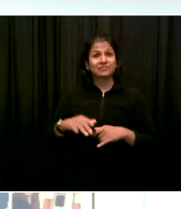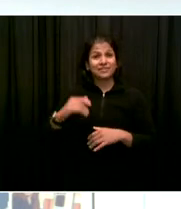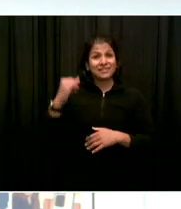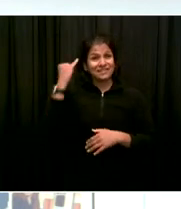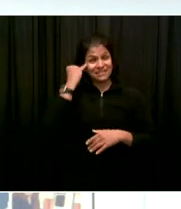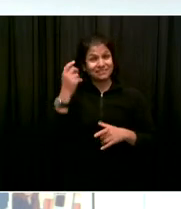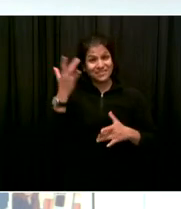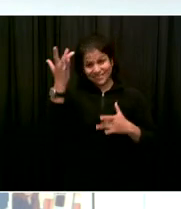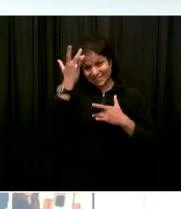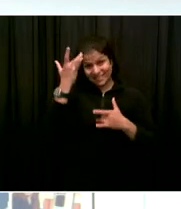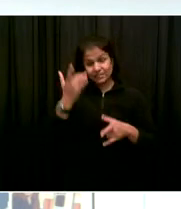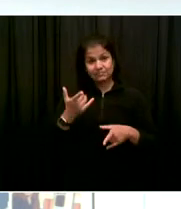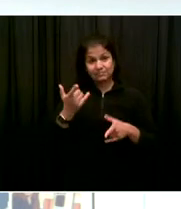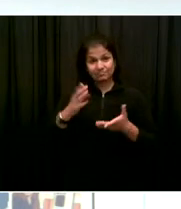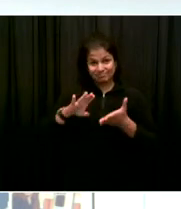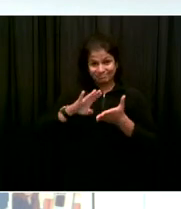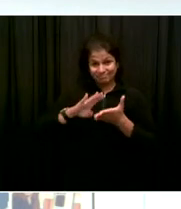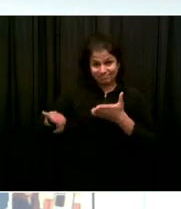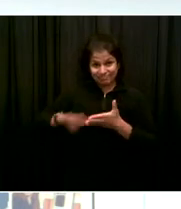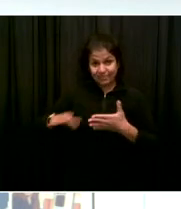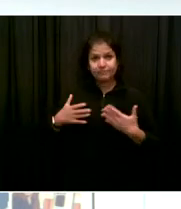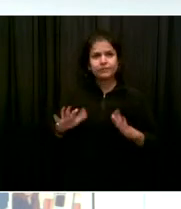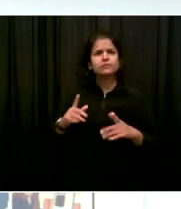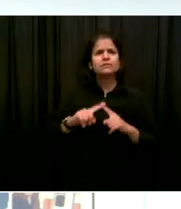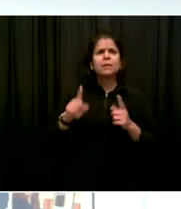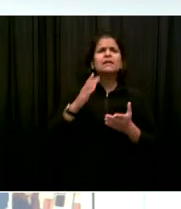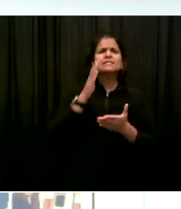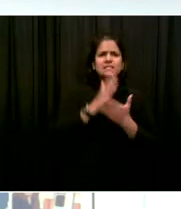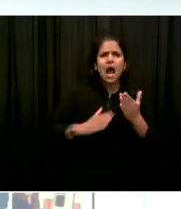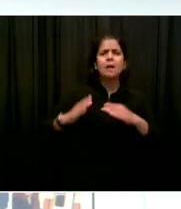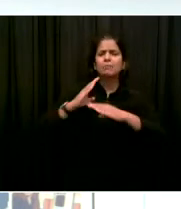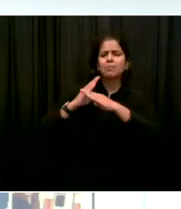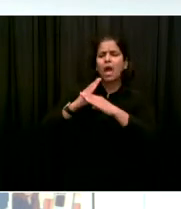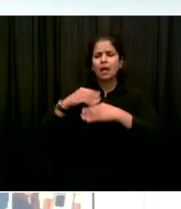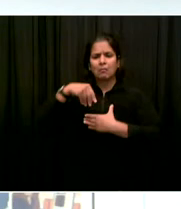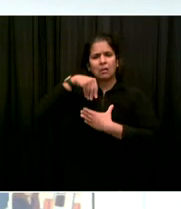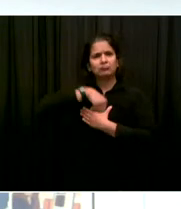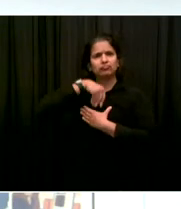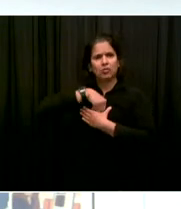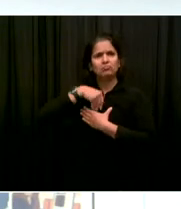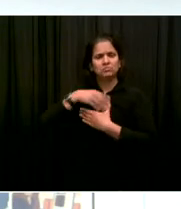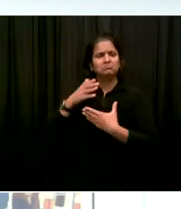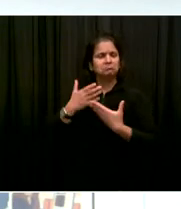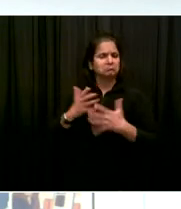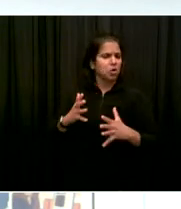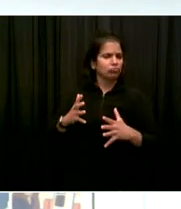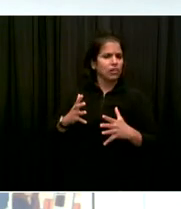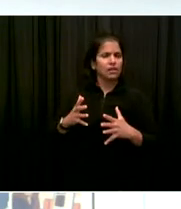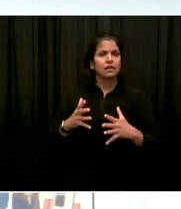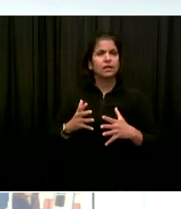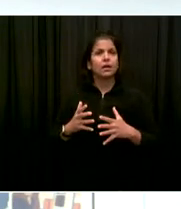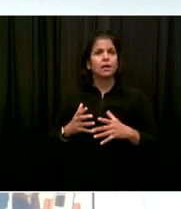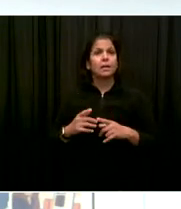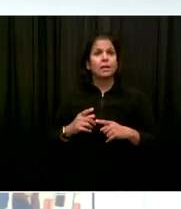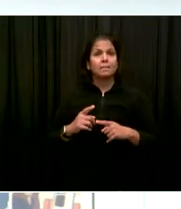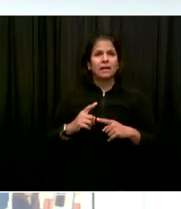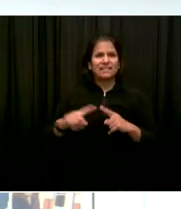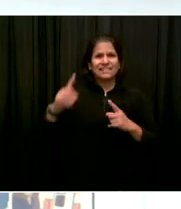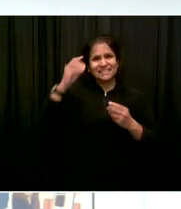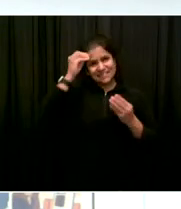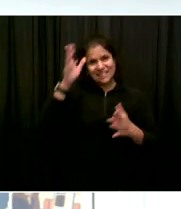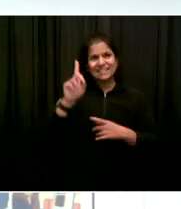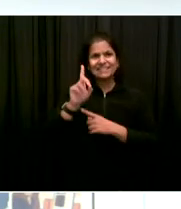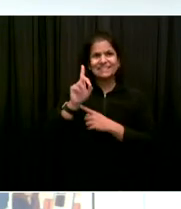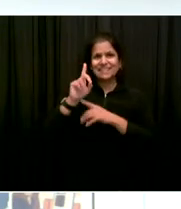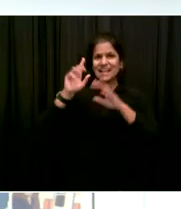immunity and protection. Not just from data that that we have in the United States, but from around